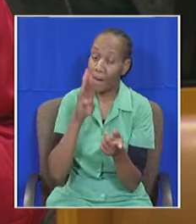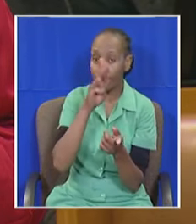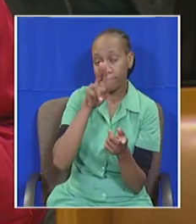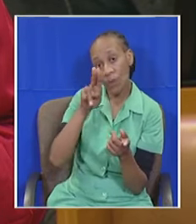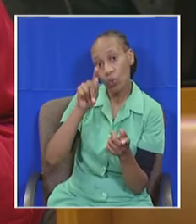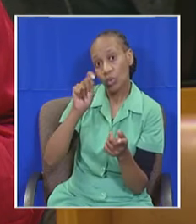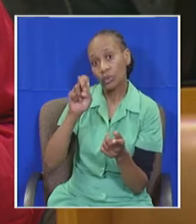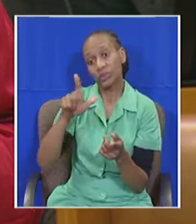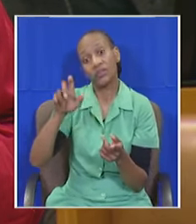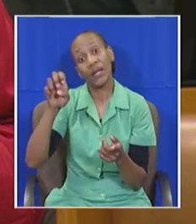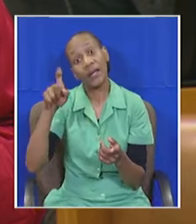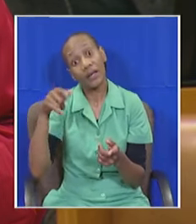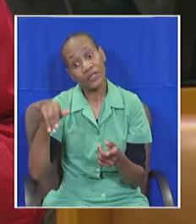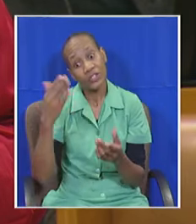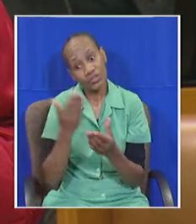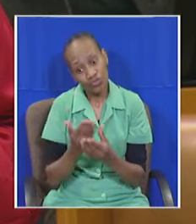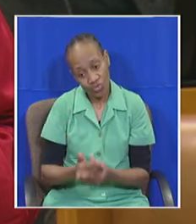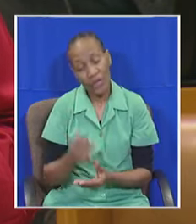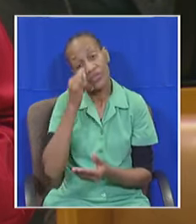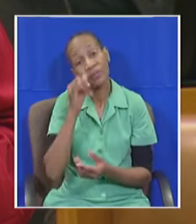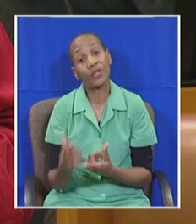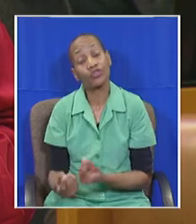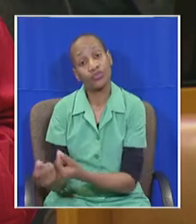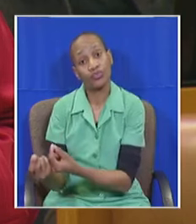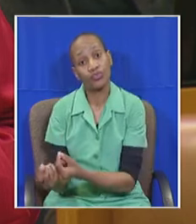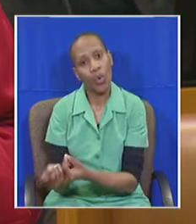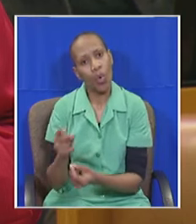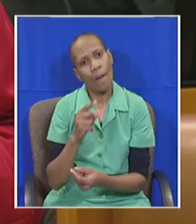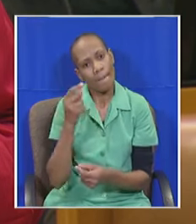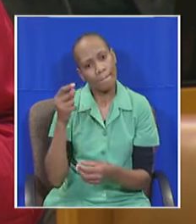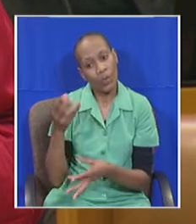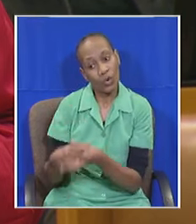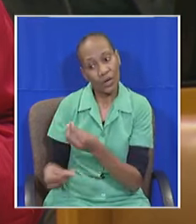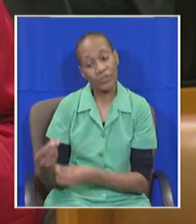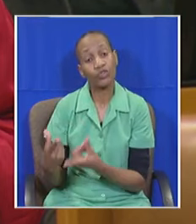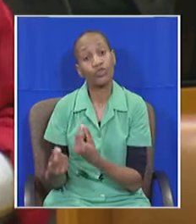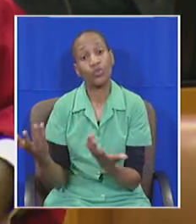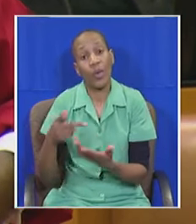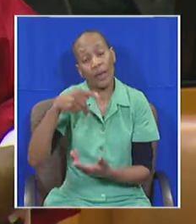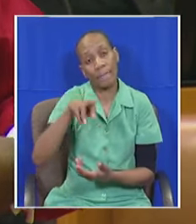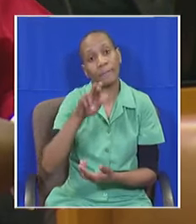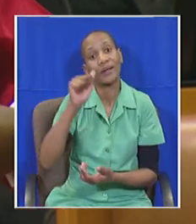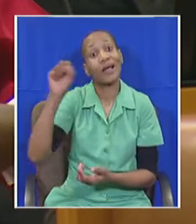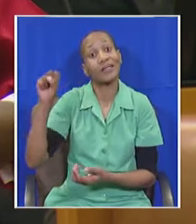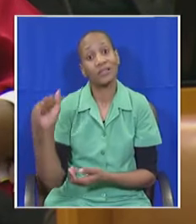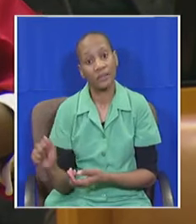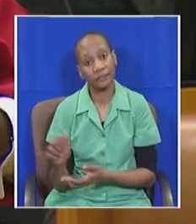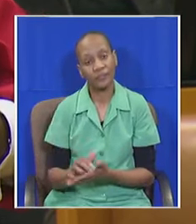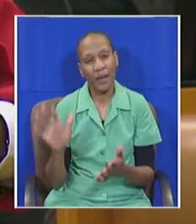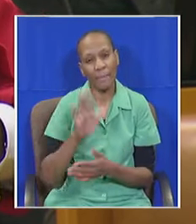for overlooking and benefiting from unbungled corruption at PRASA. Out of